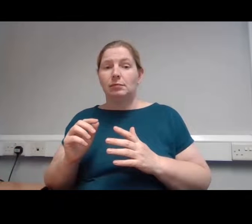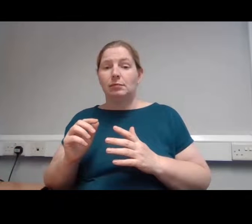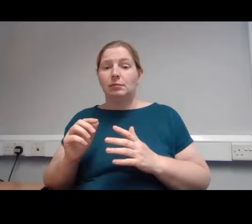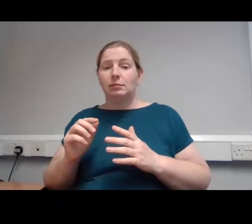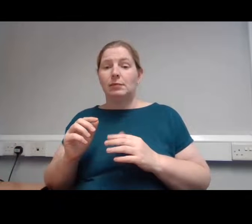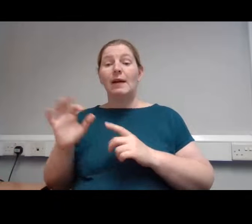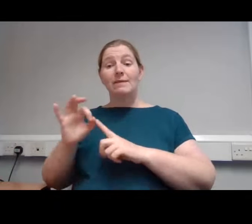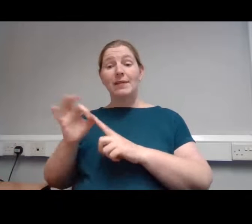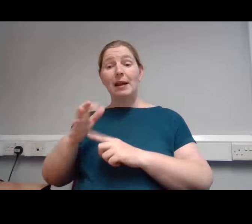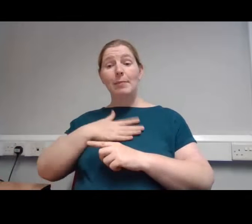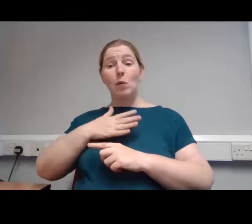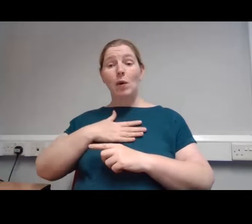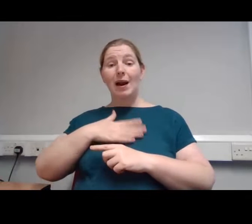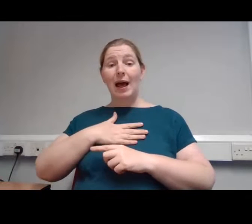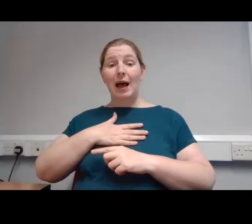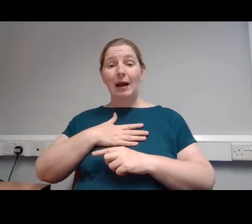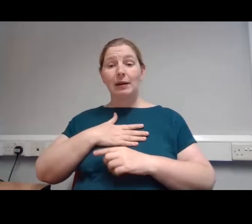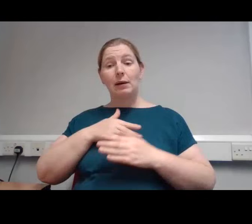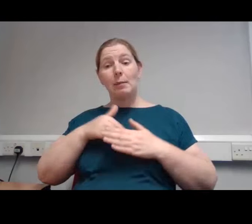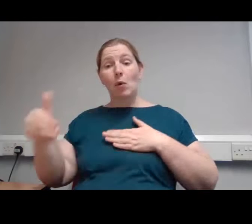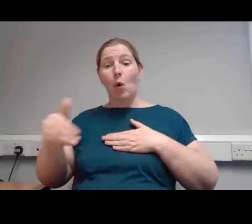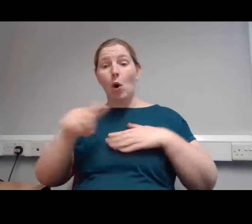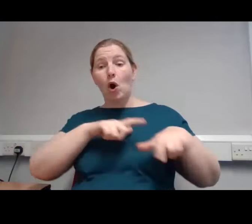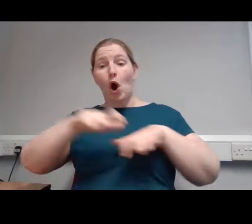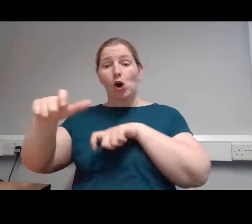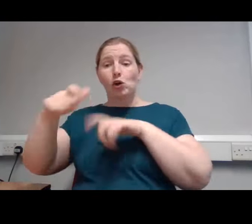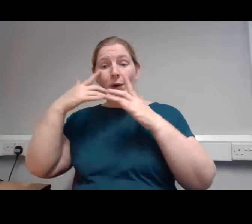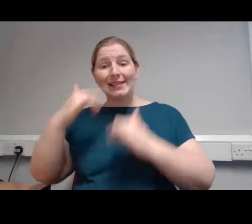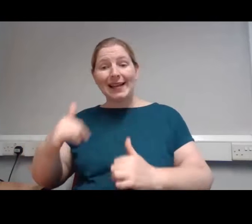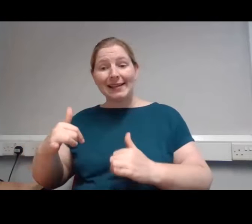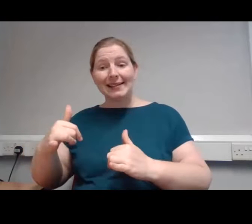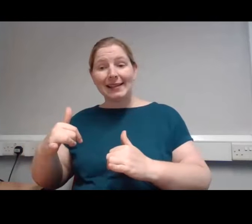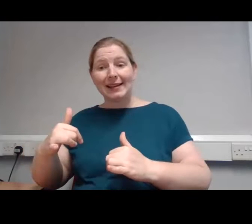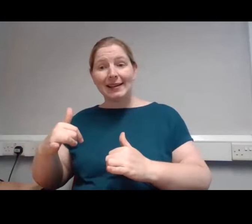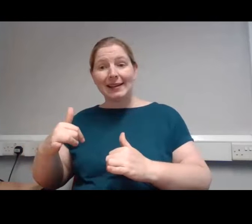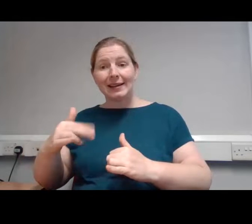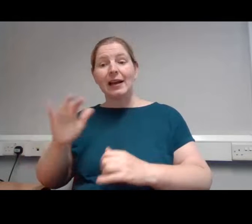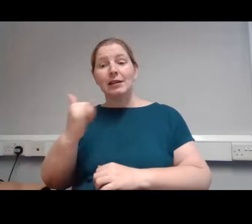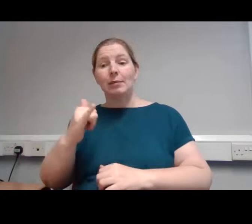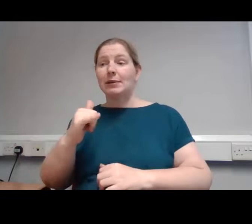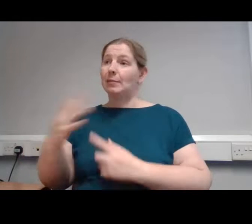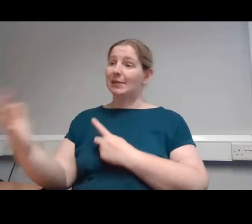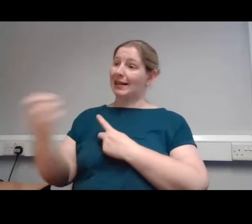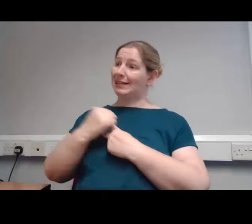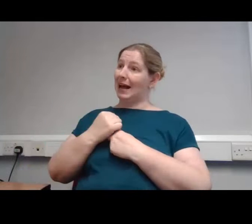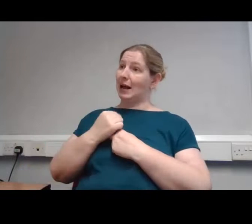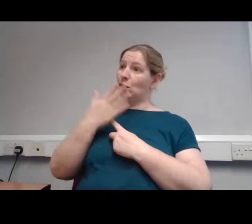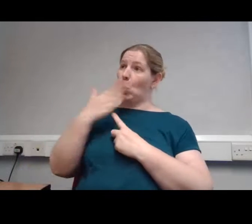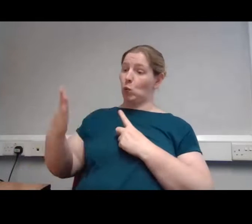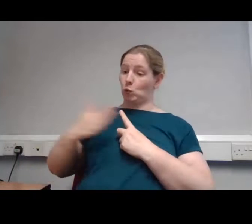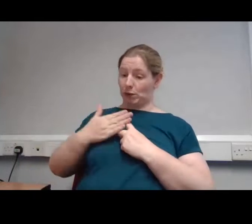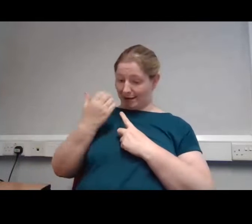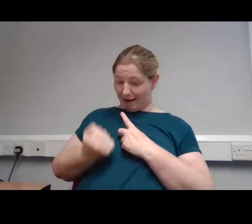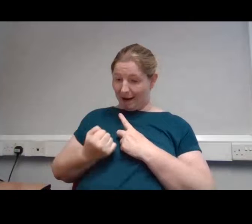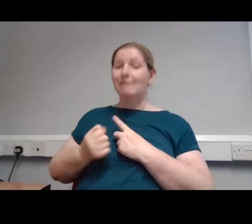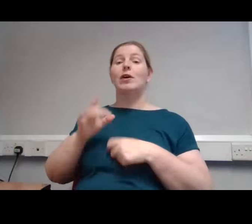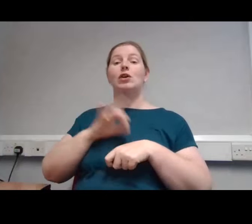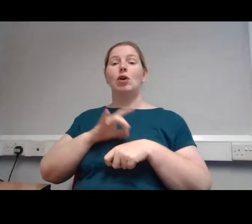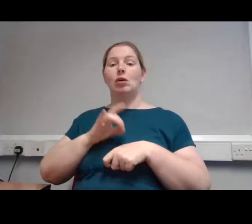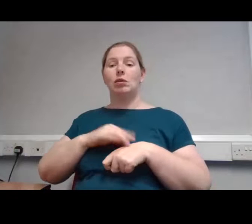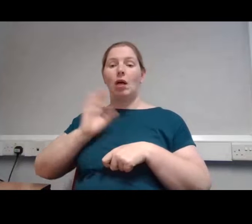like to see more ongoing testing for patients. It does feel sometimes like once we have a diagnosis, our doctors dismiss any